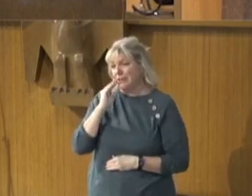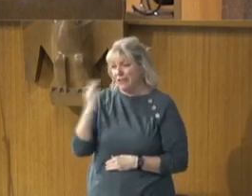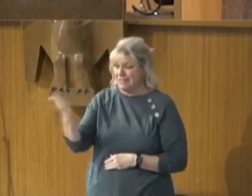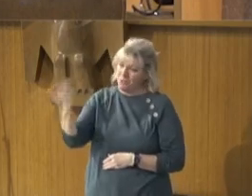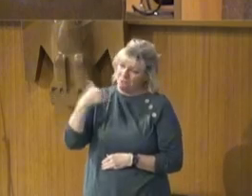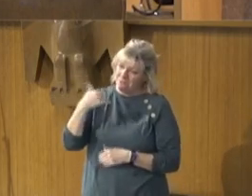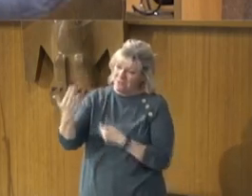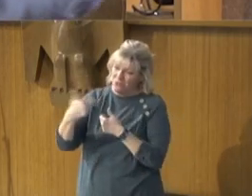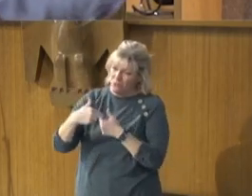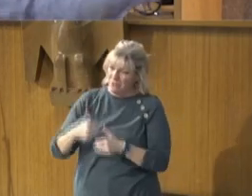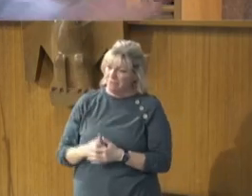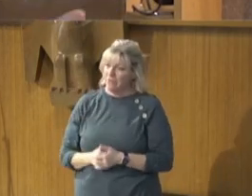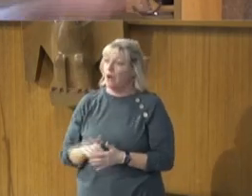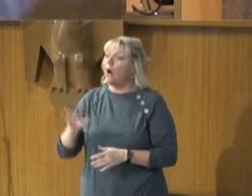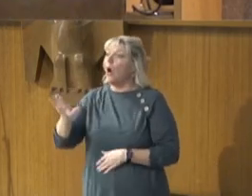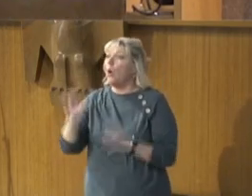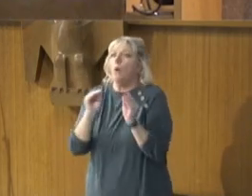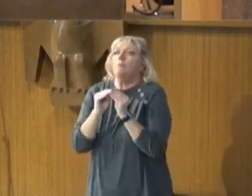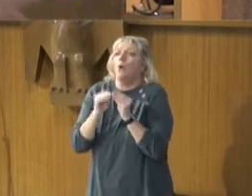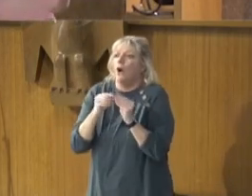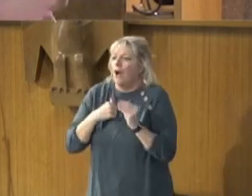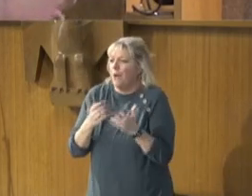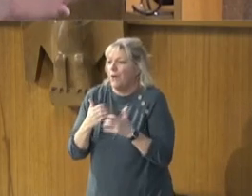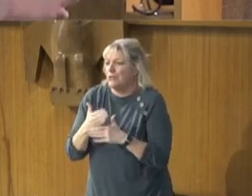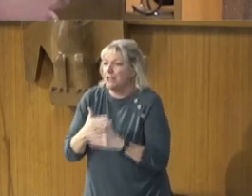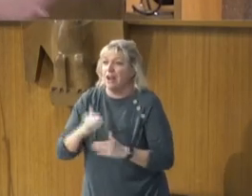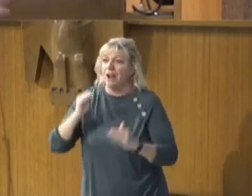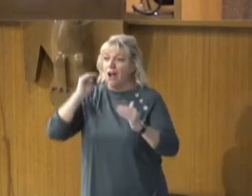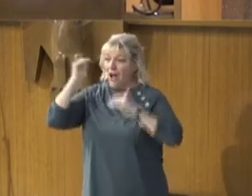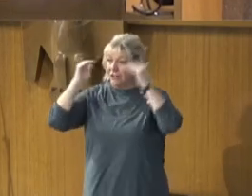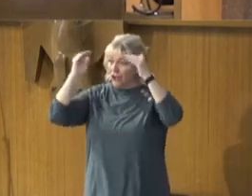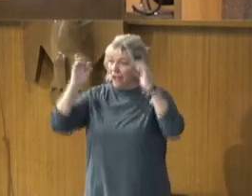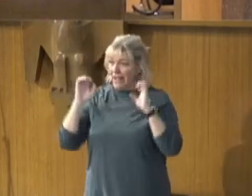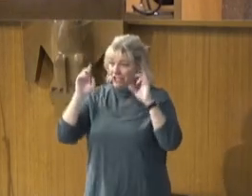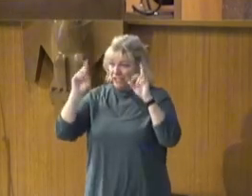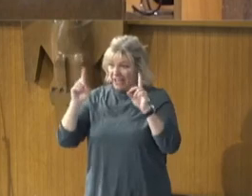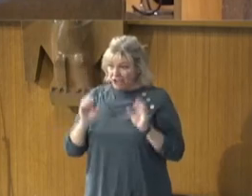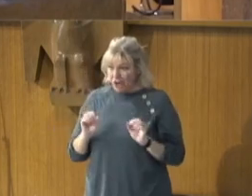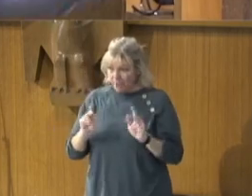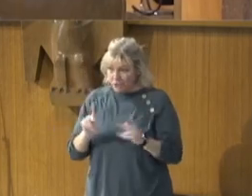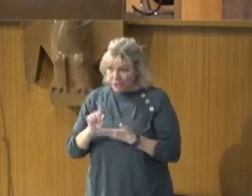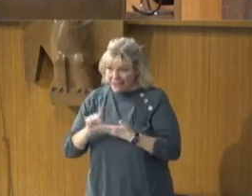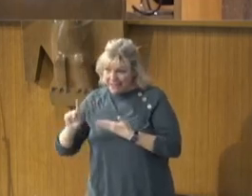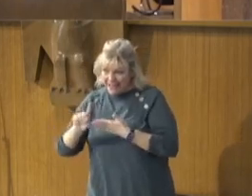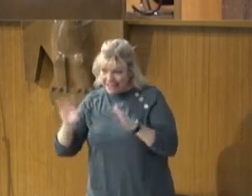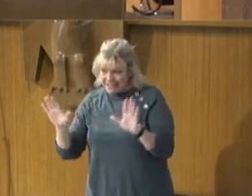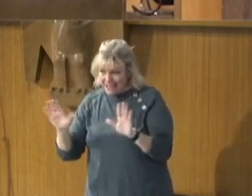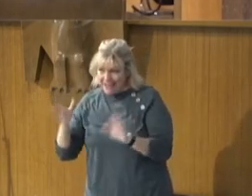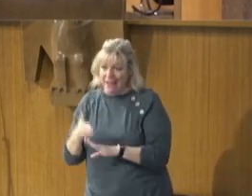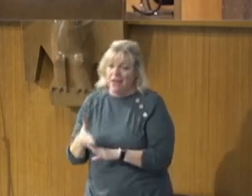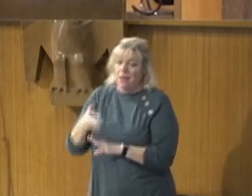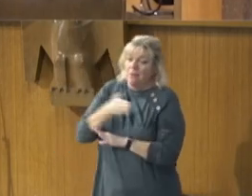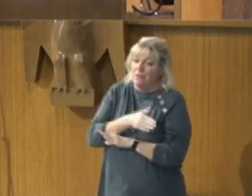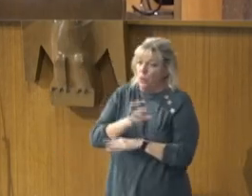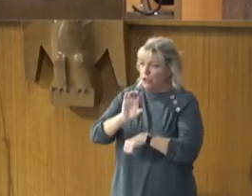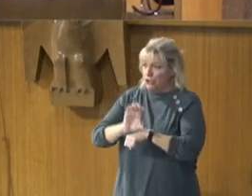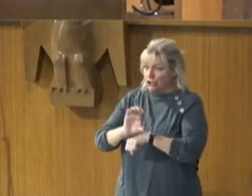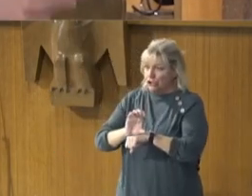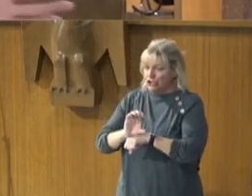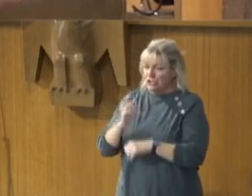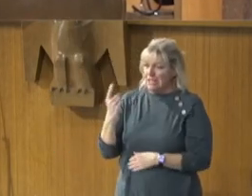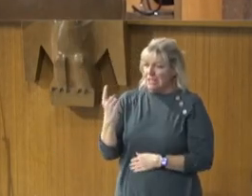it. Oh, actually, I have more I want to share. Adult education opportunities next Sunday. Before the service, there's going to be someone who